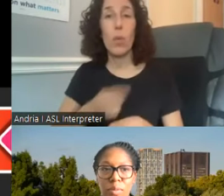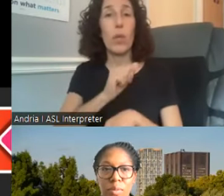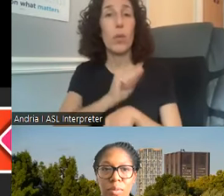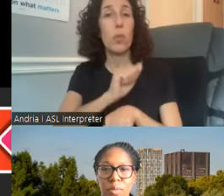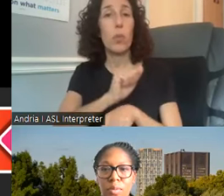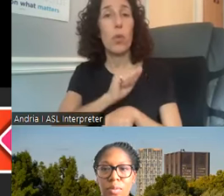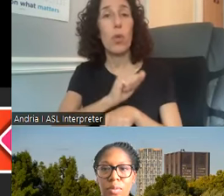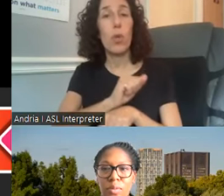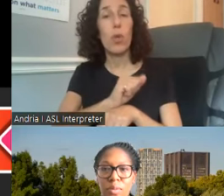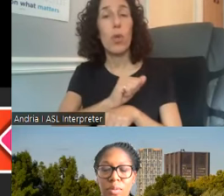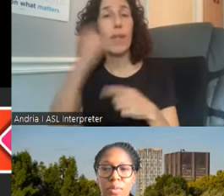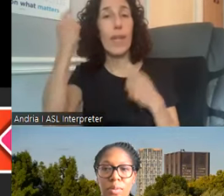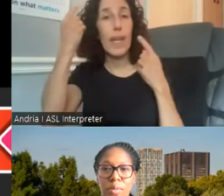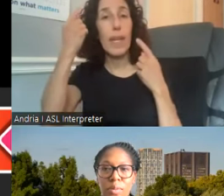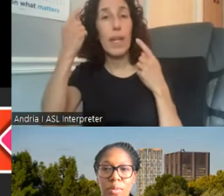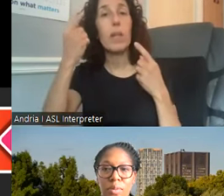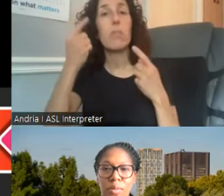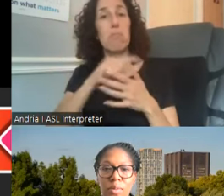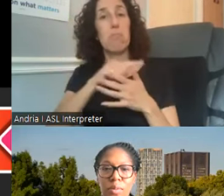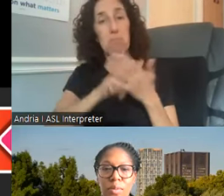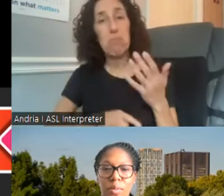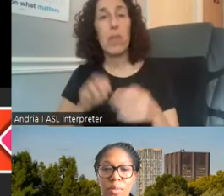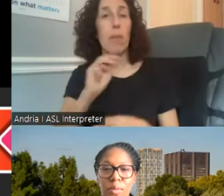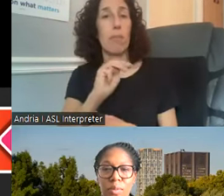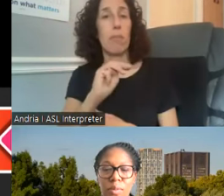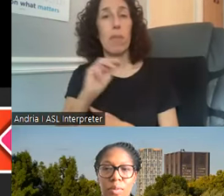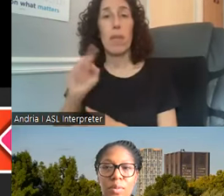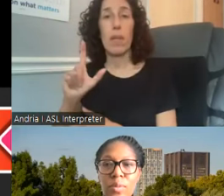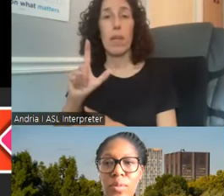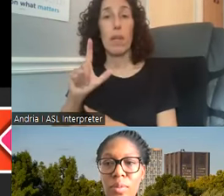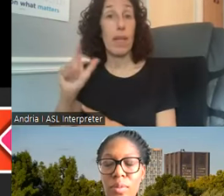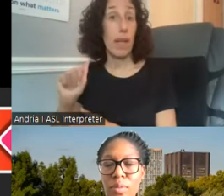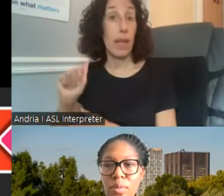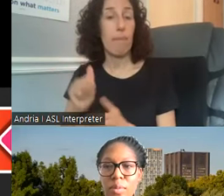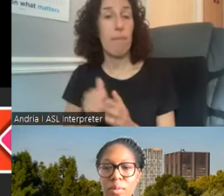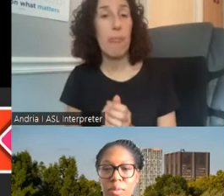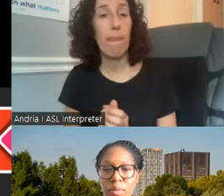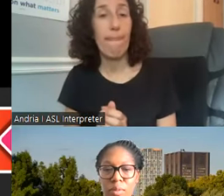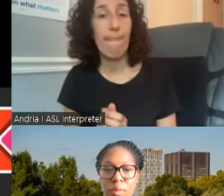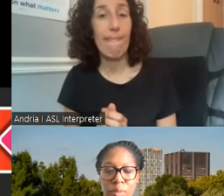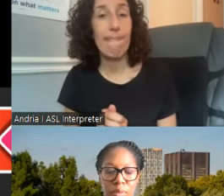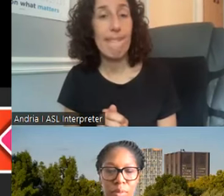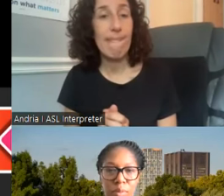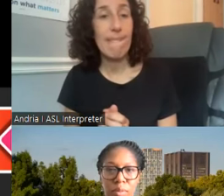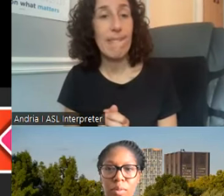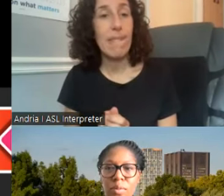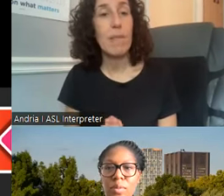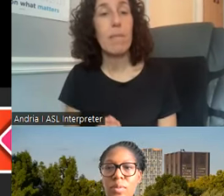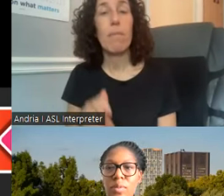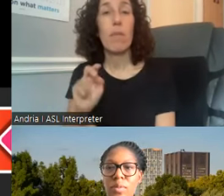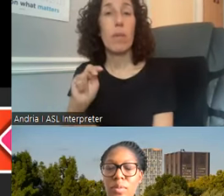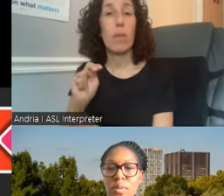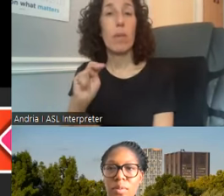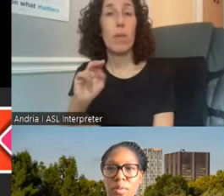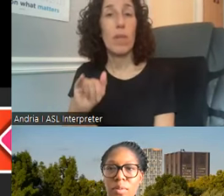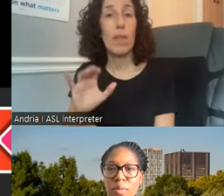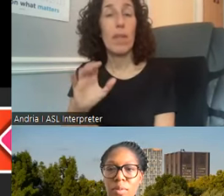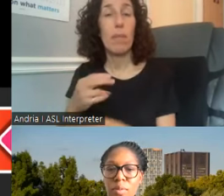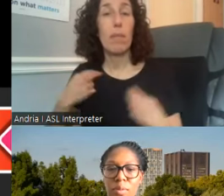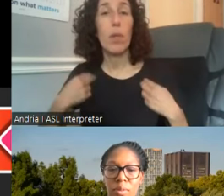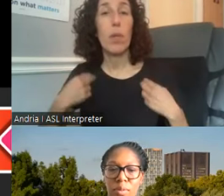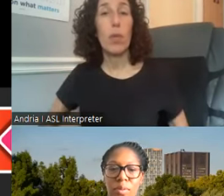all of these things are major life activities. And then here in New York City, we have the New York City Human Rights Law,